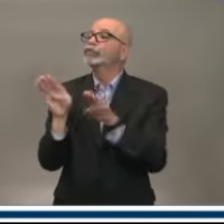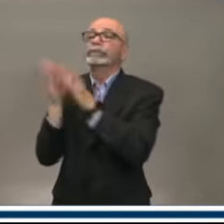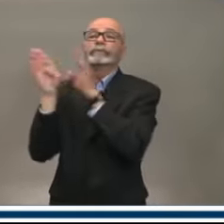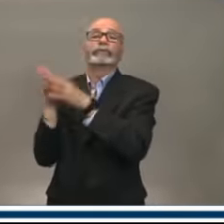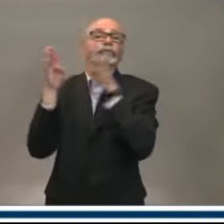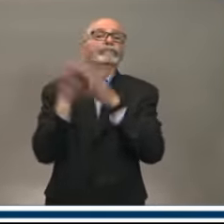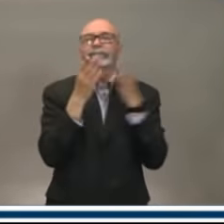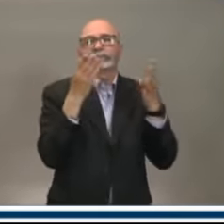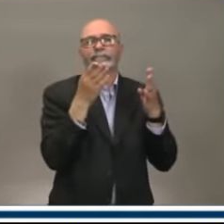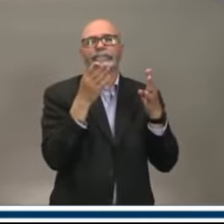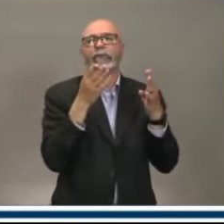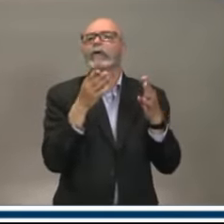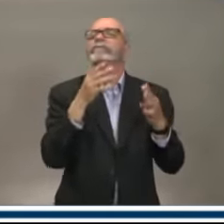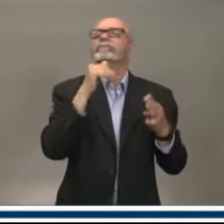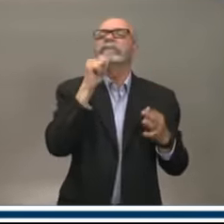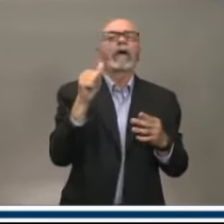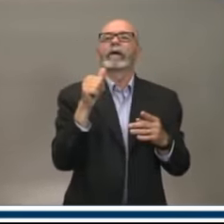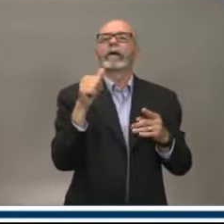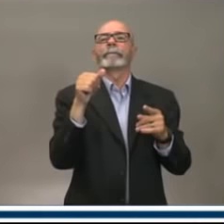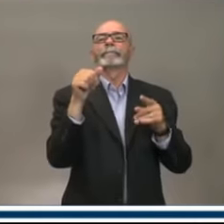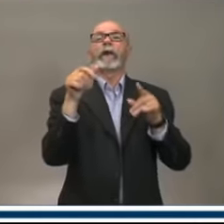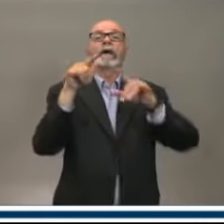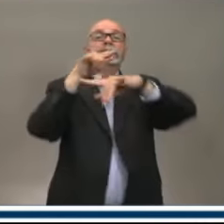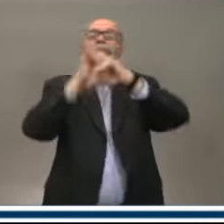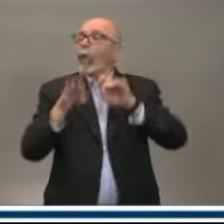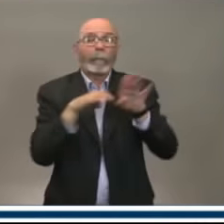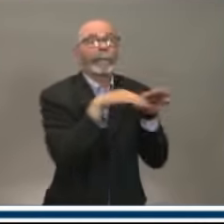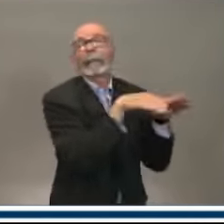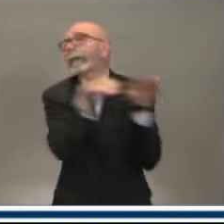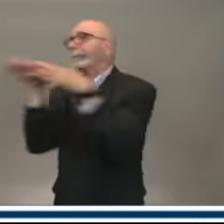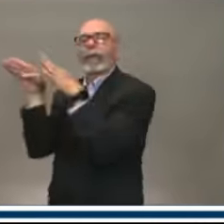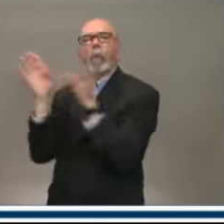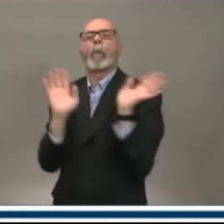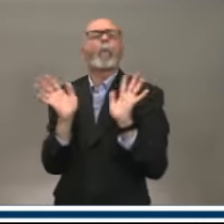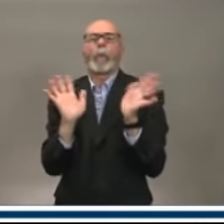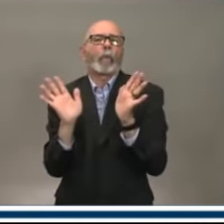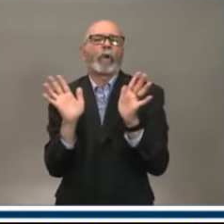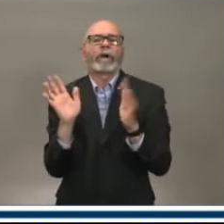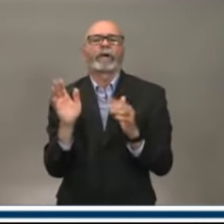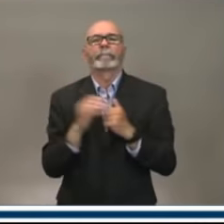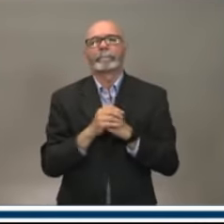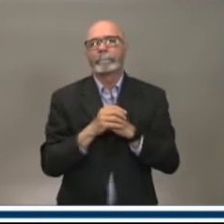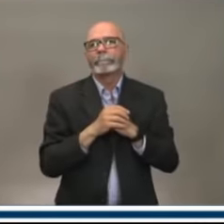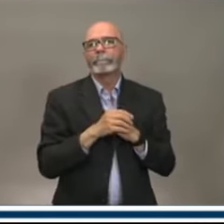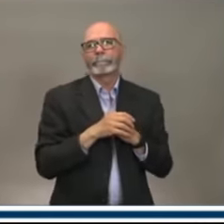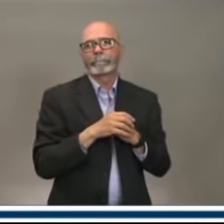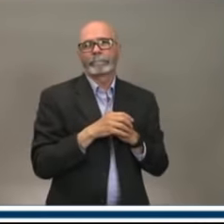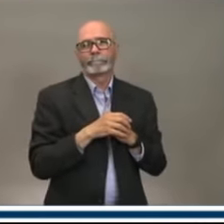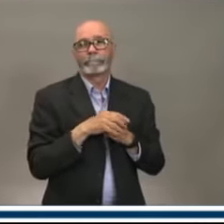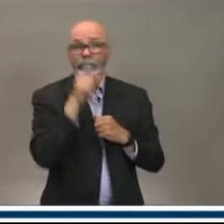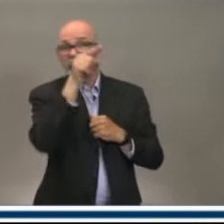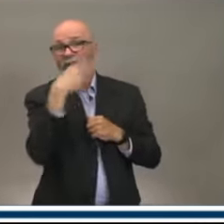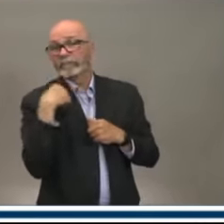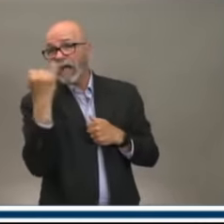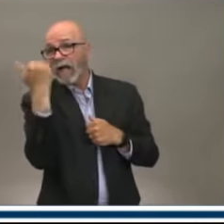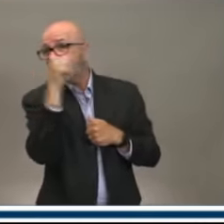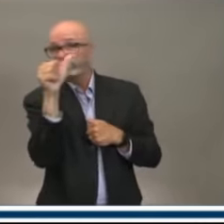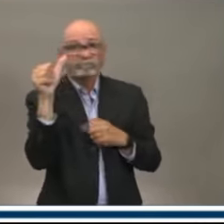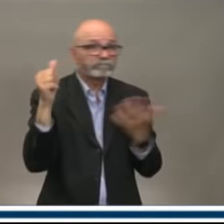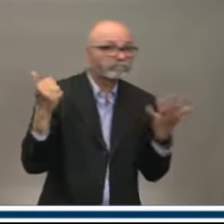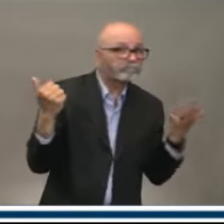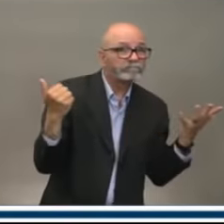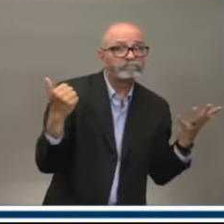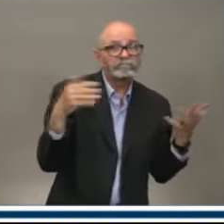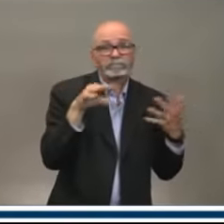the same time. So I was wondering if you have thought of any additional dispositive